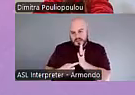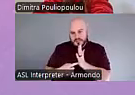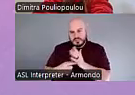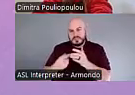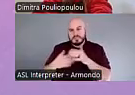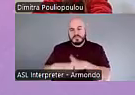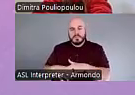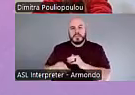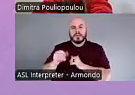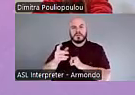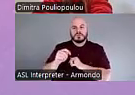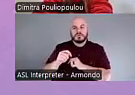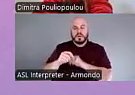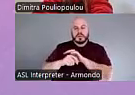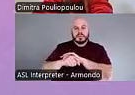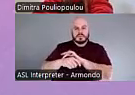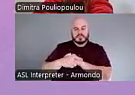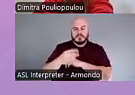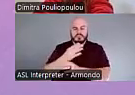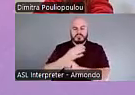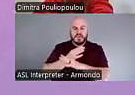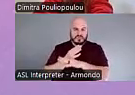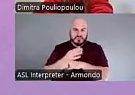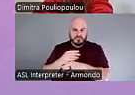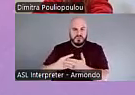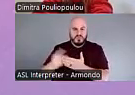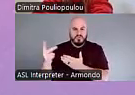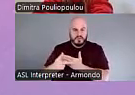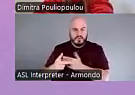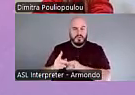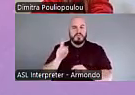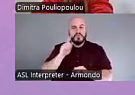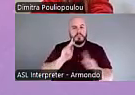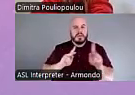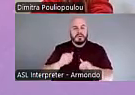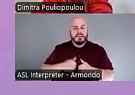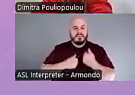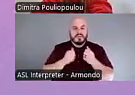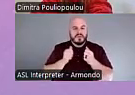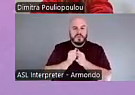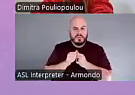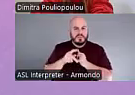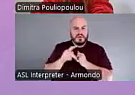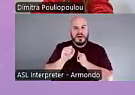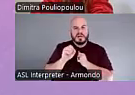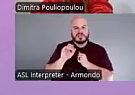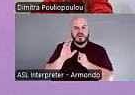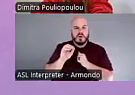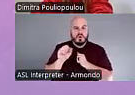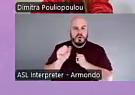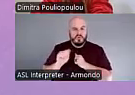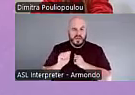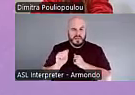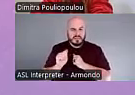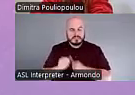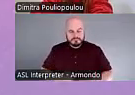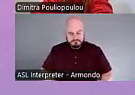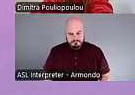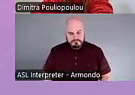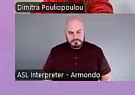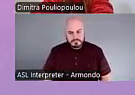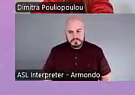protection program for people living with hand osteoarthritis. And how each step was guided